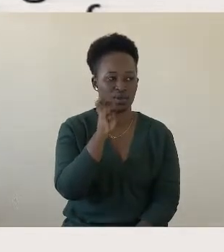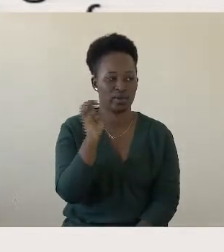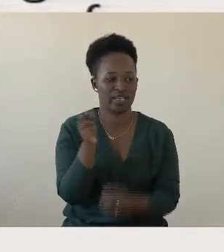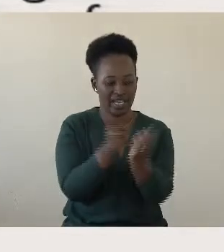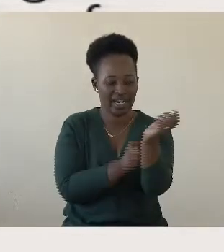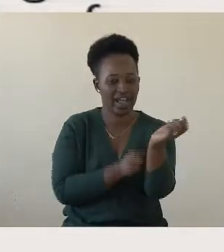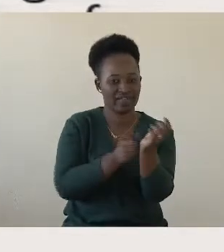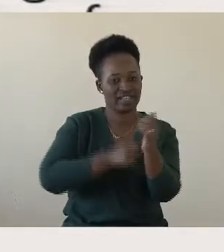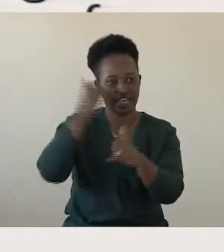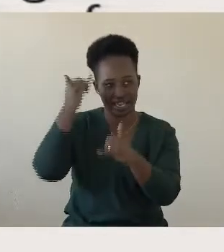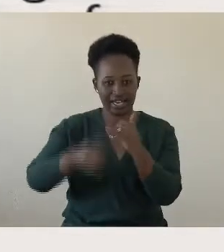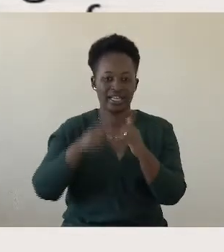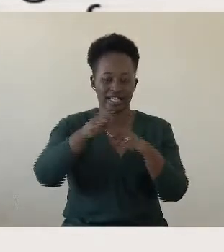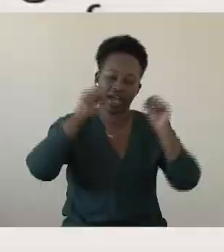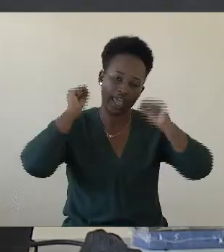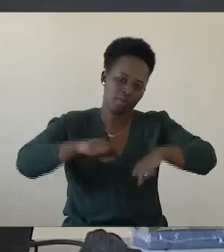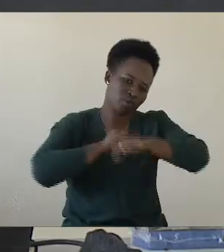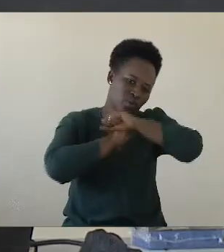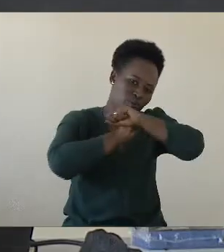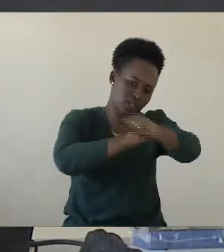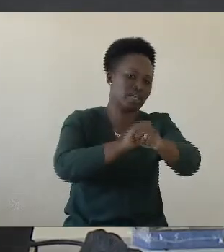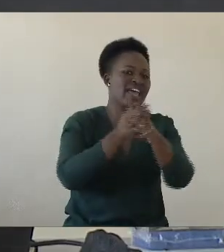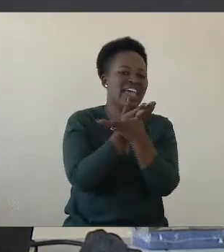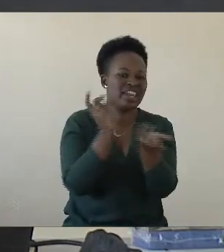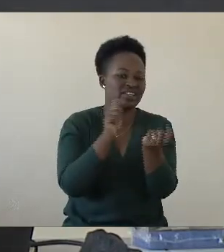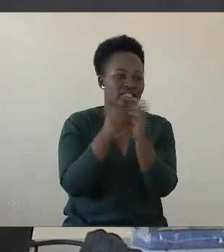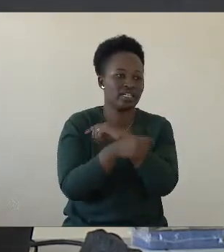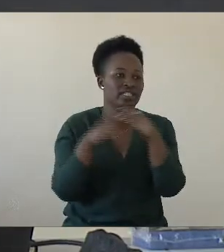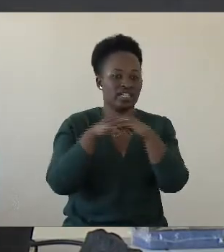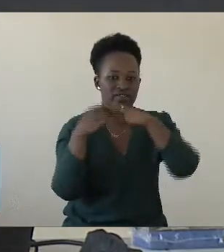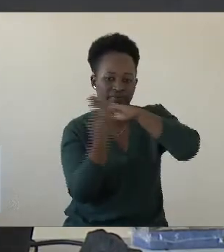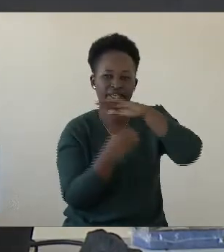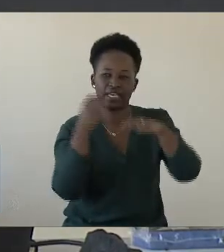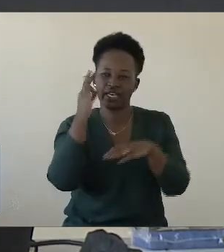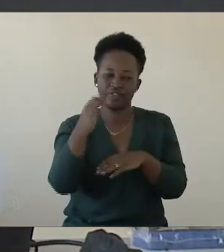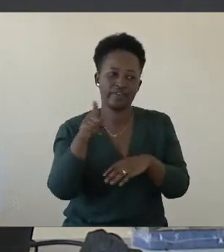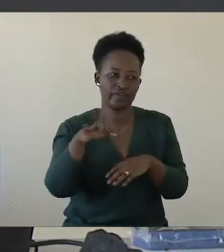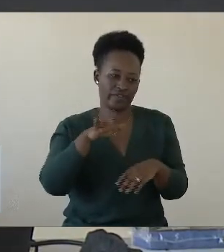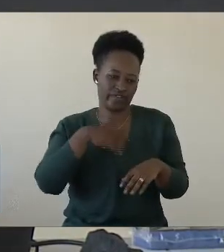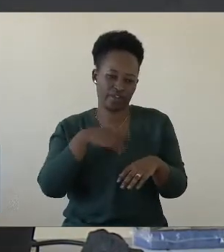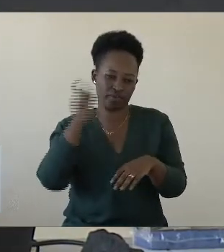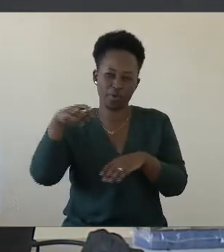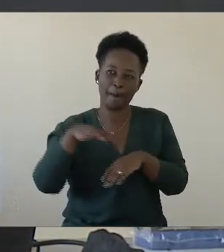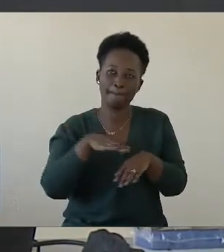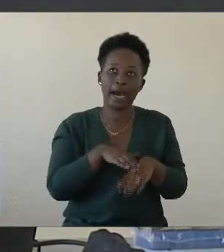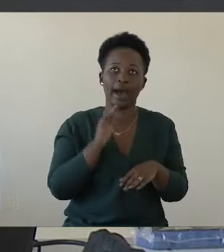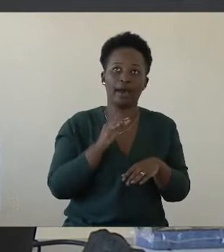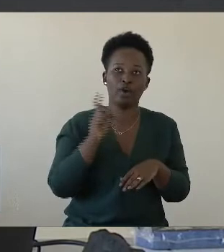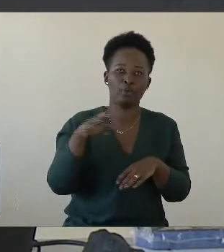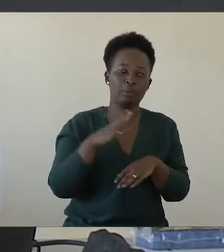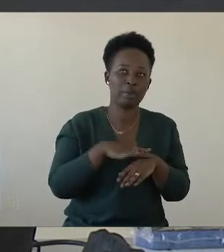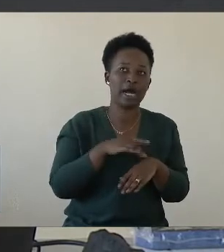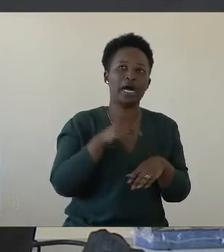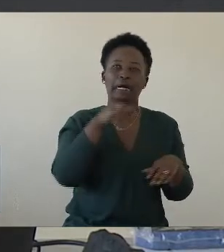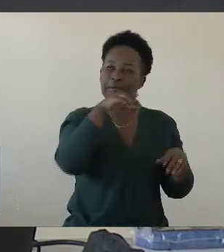environment. That's why someone touches you, you feel someone is touching you. there are sensory nerve and there are sensory